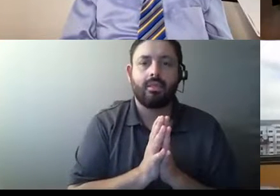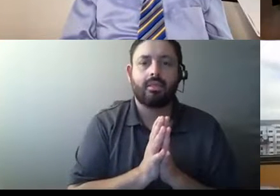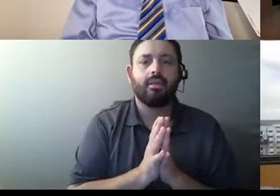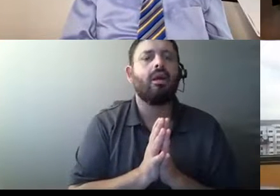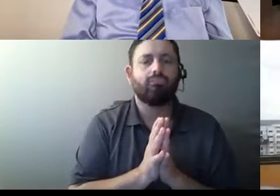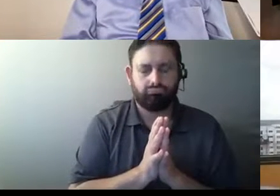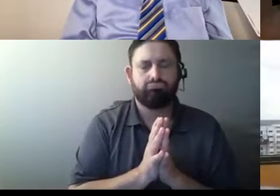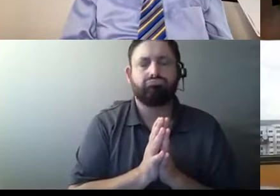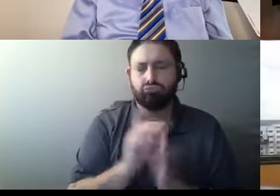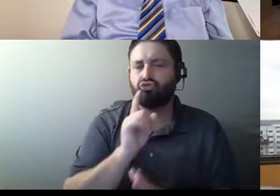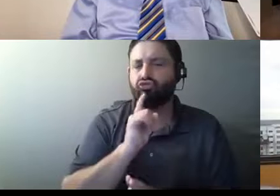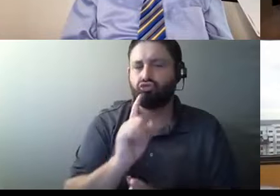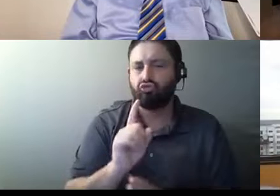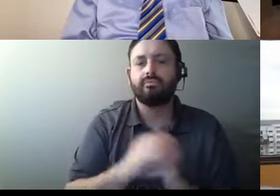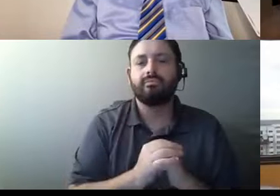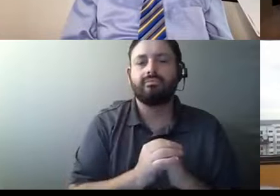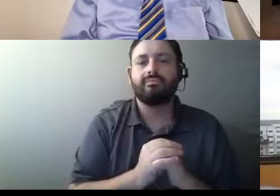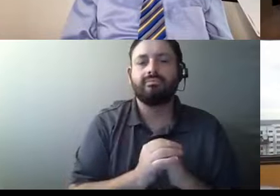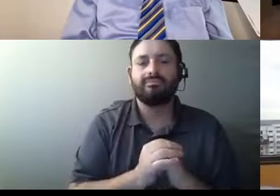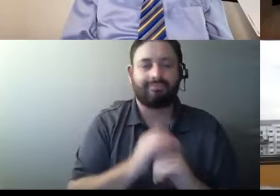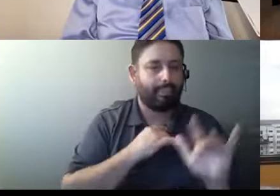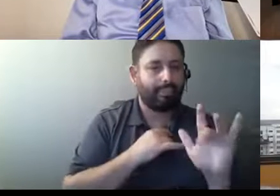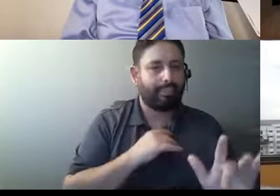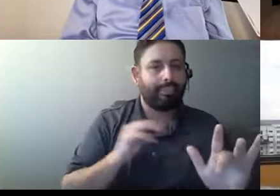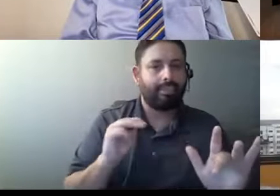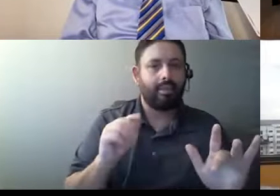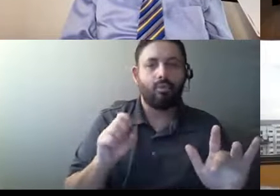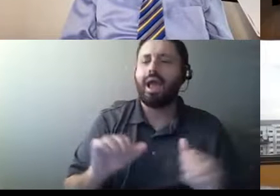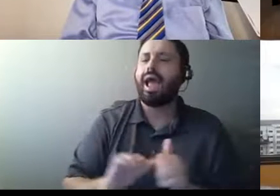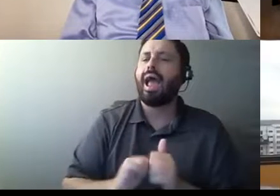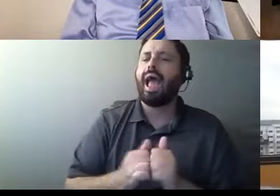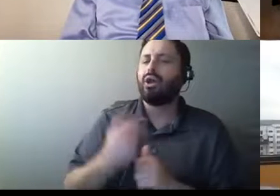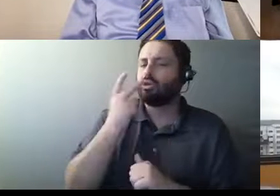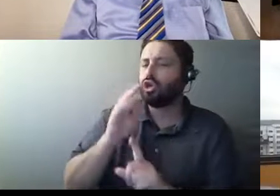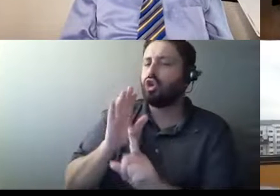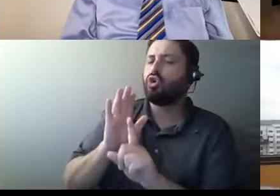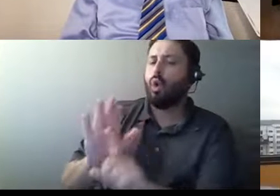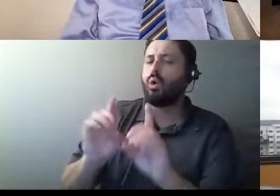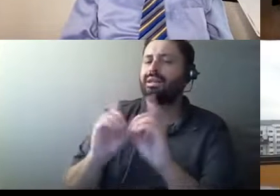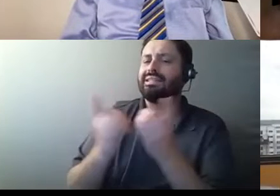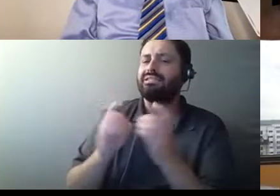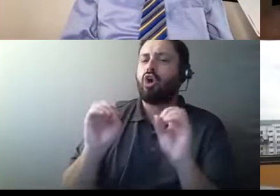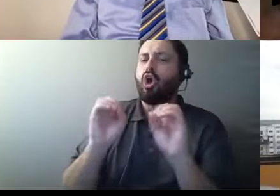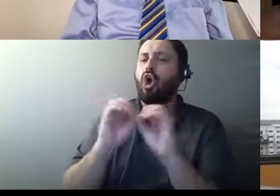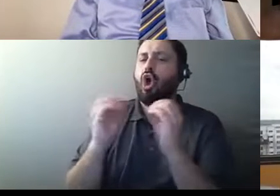Absolutely. As soon as I find my mute button. How do you see your district office working better with our disability community on the